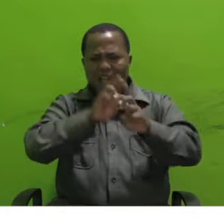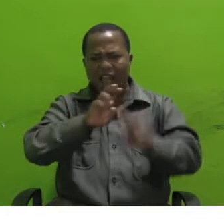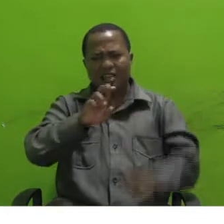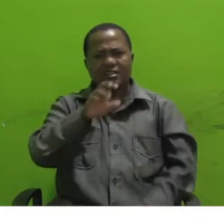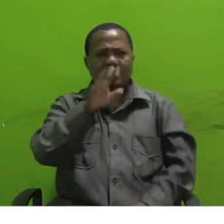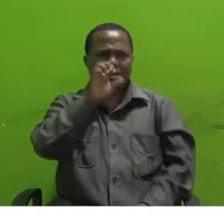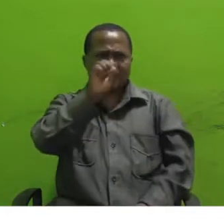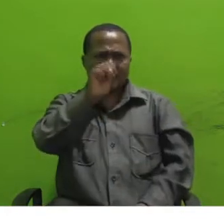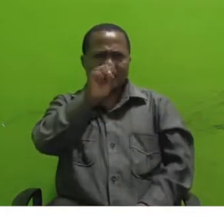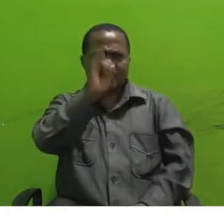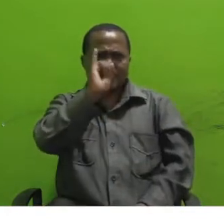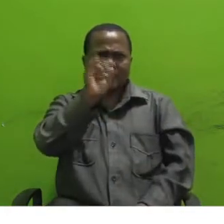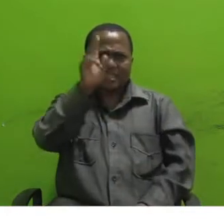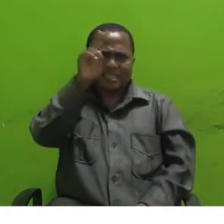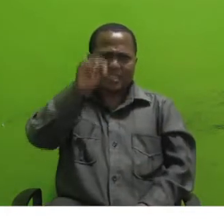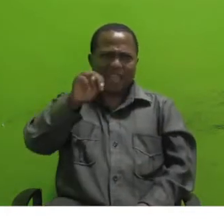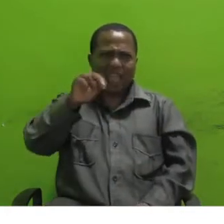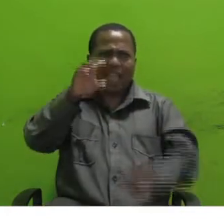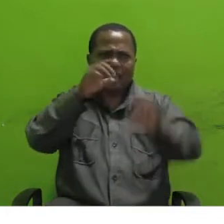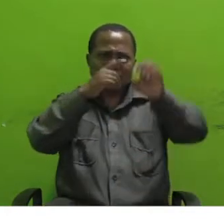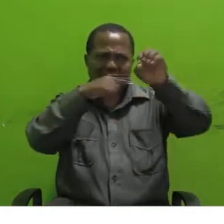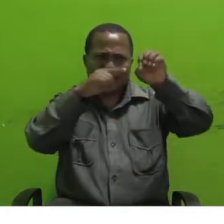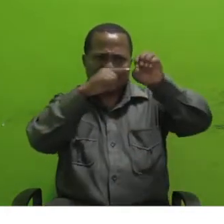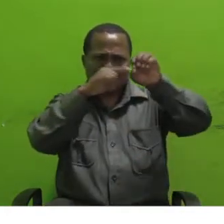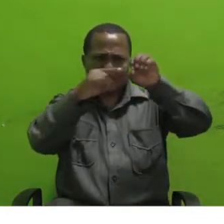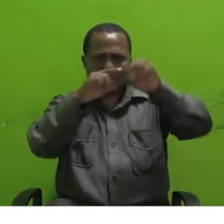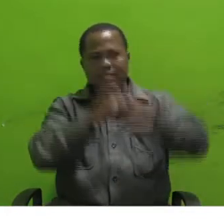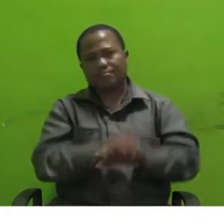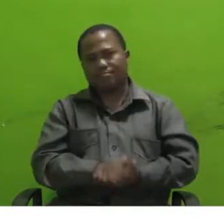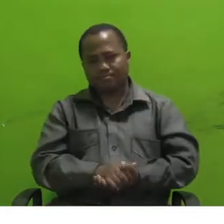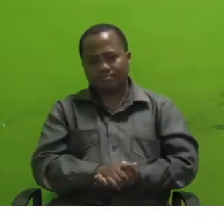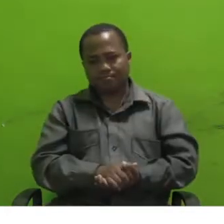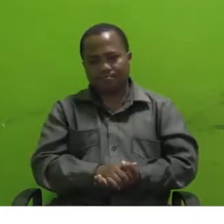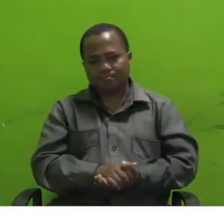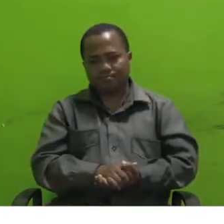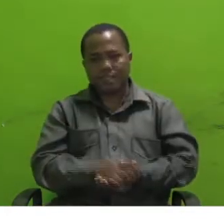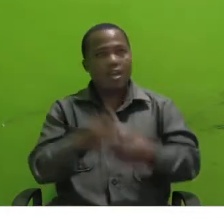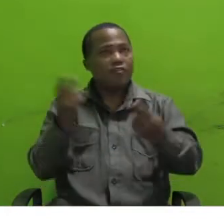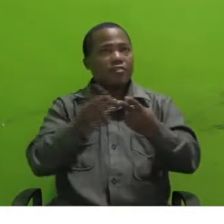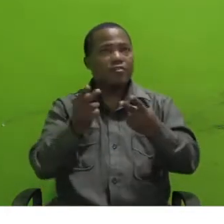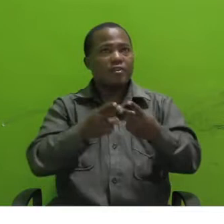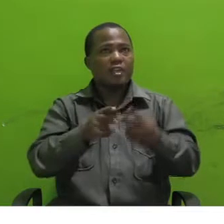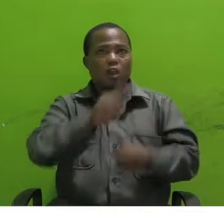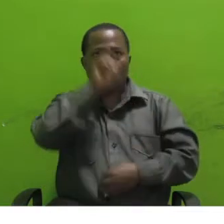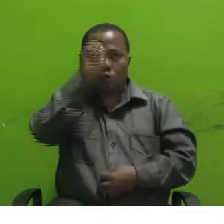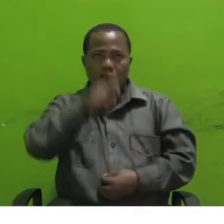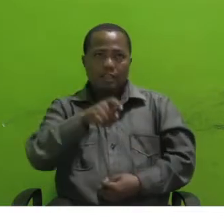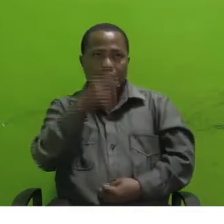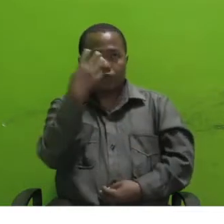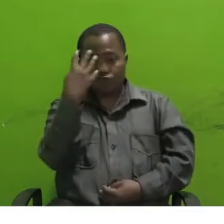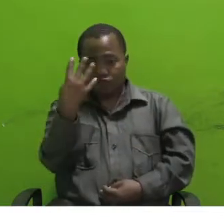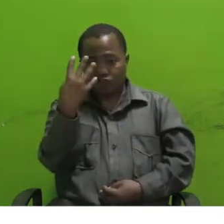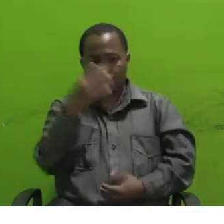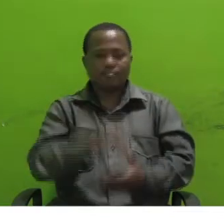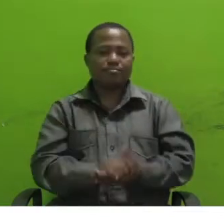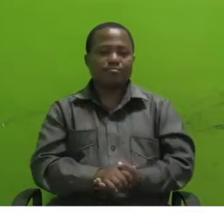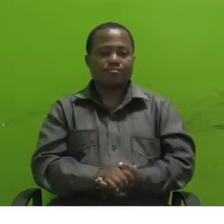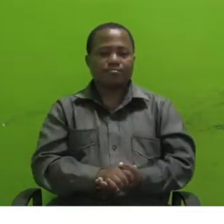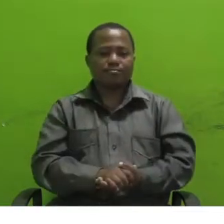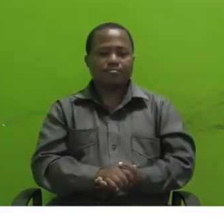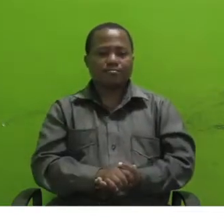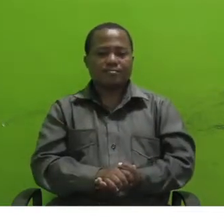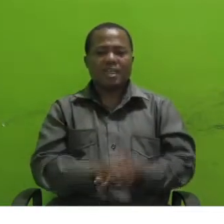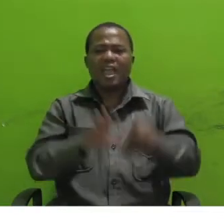to R/P, find sine theta. And question number 4